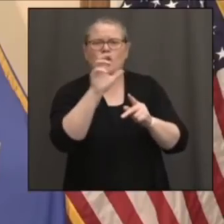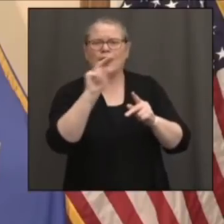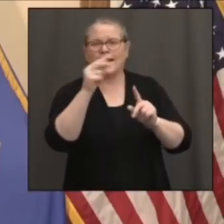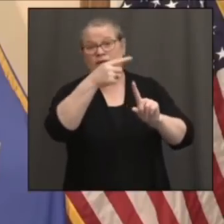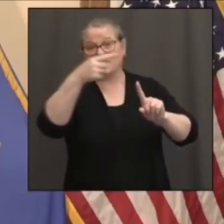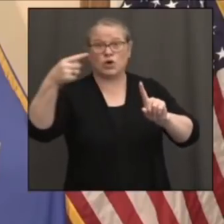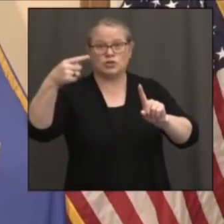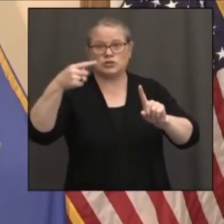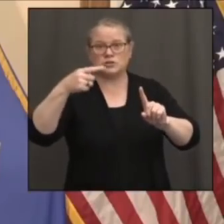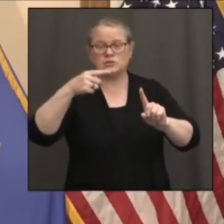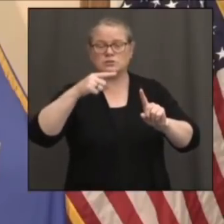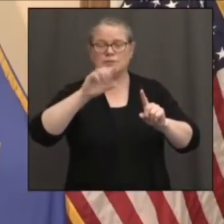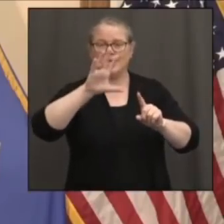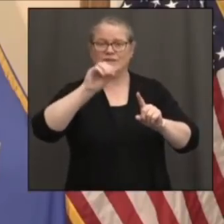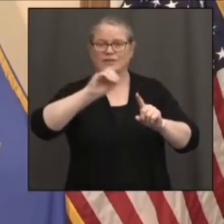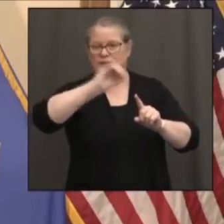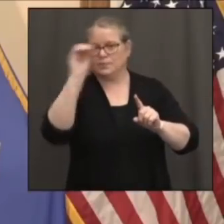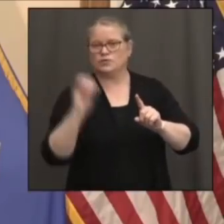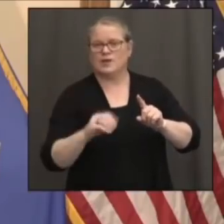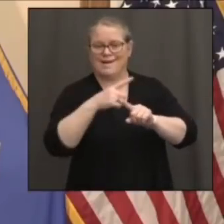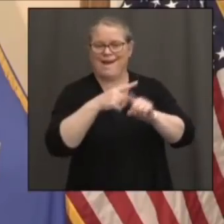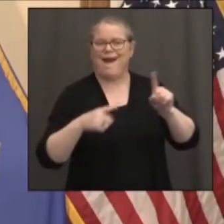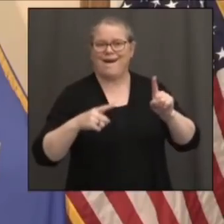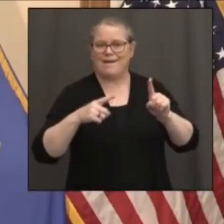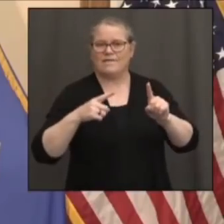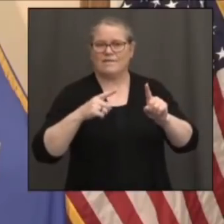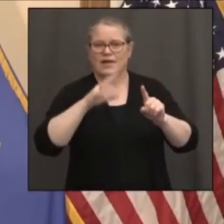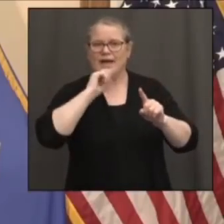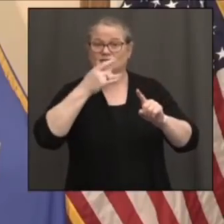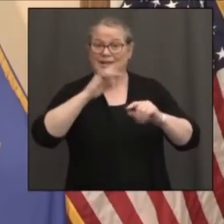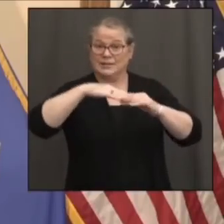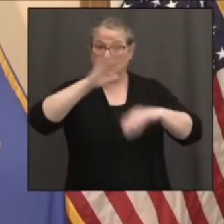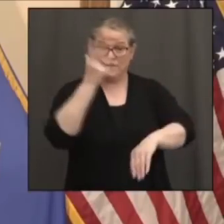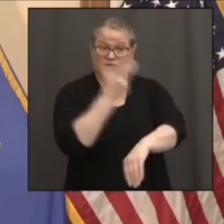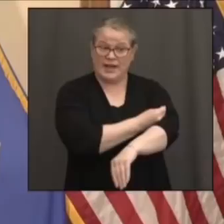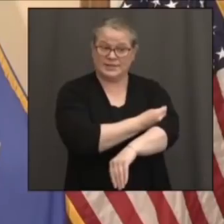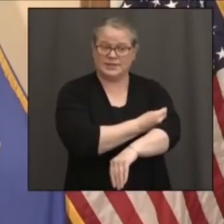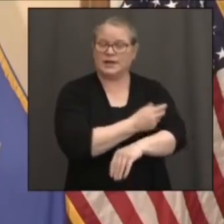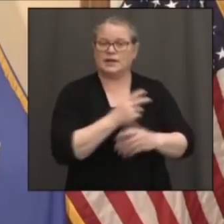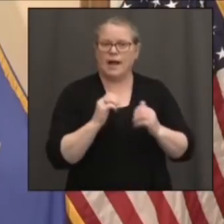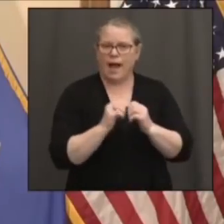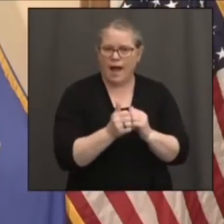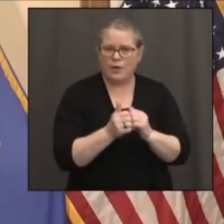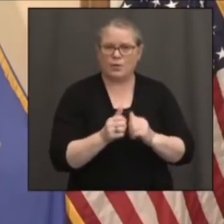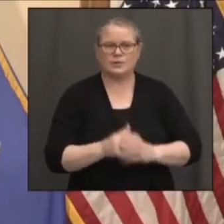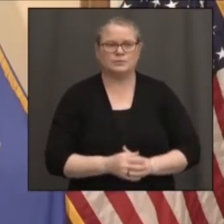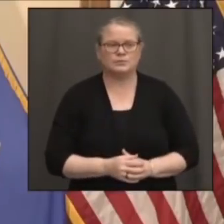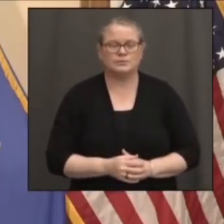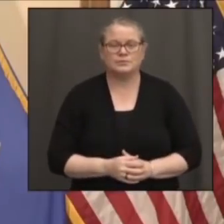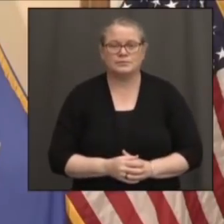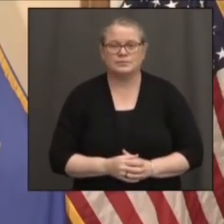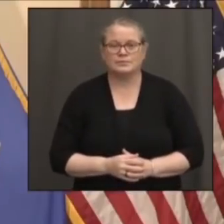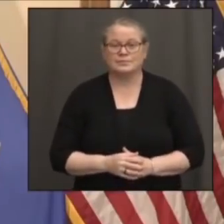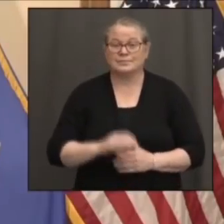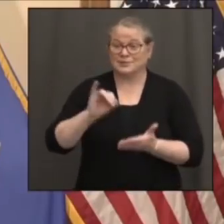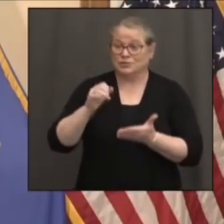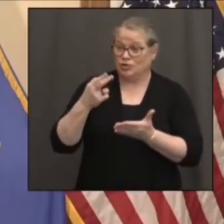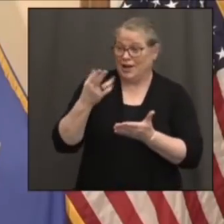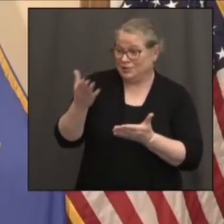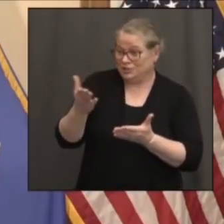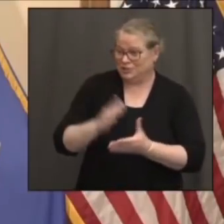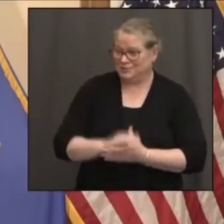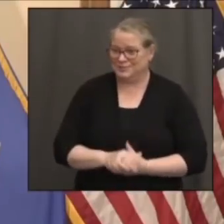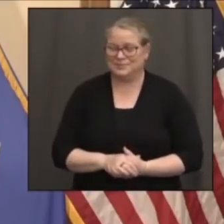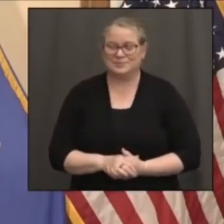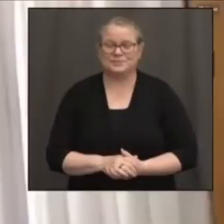being 50% of all the 18 and above? Welcome back, Paz. You take it, Josh. As that